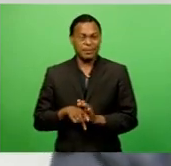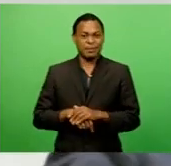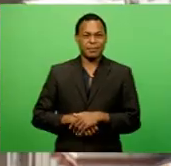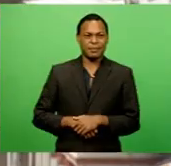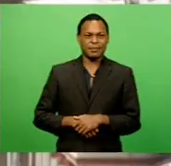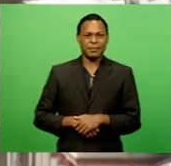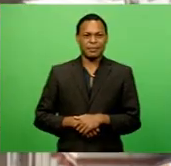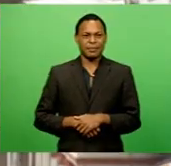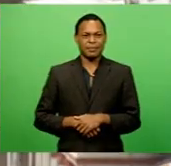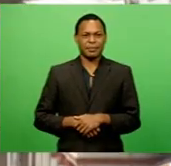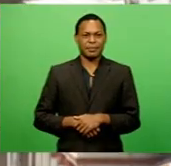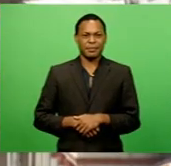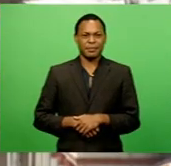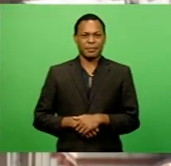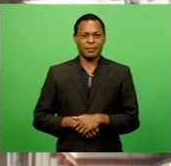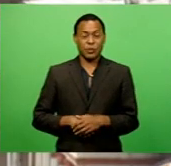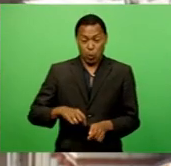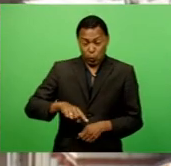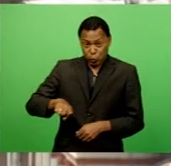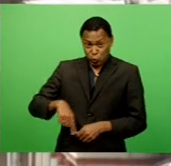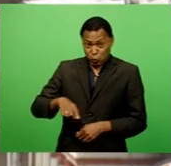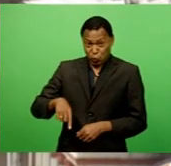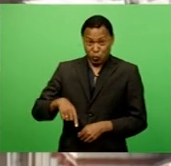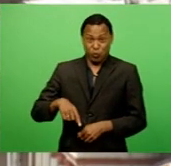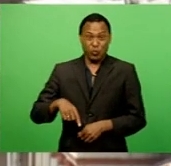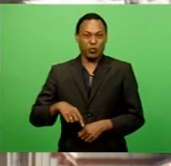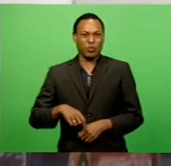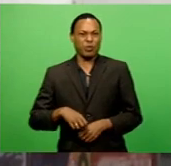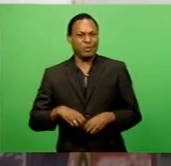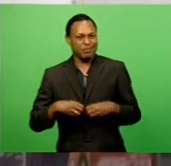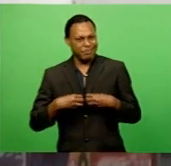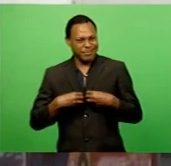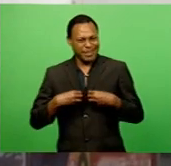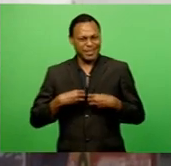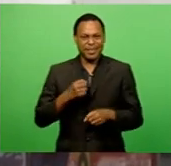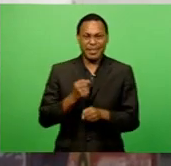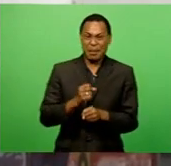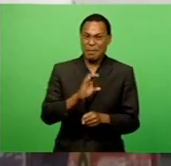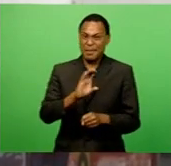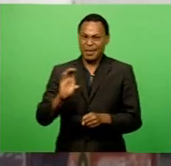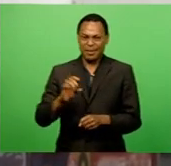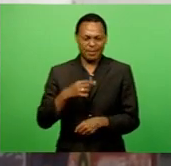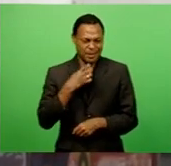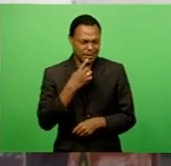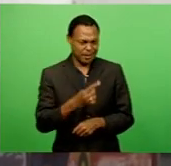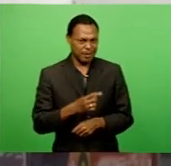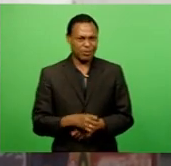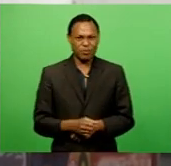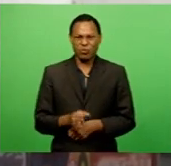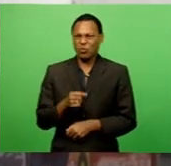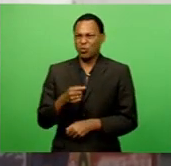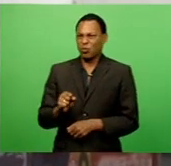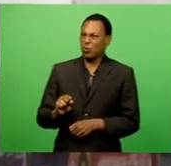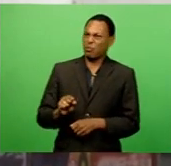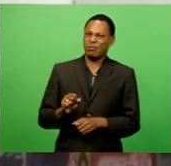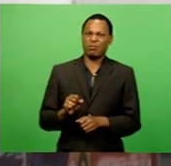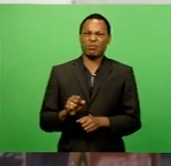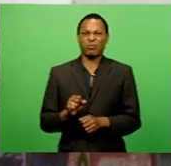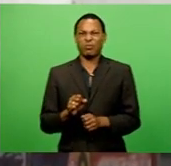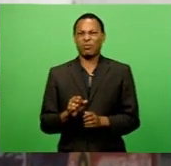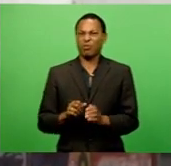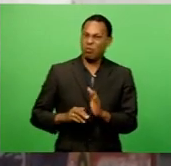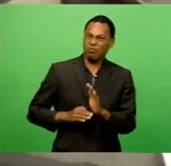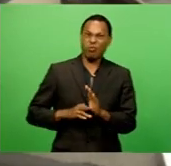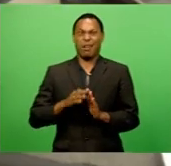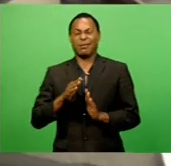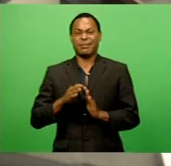commercial environment. Suva Retailers Association President Jitesh Patel says while there is no freeze on commercial rent, landlords and